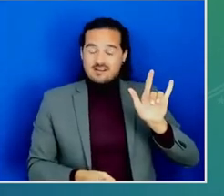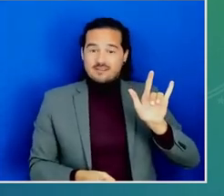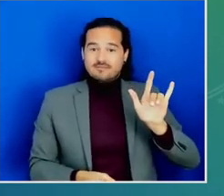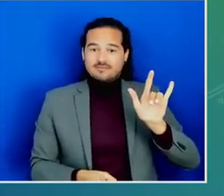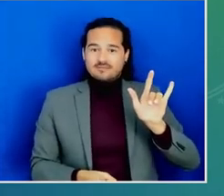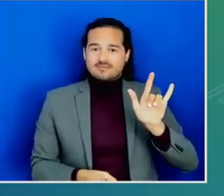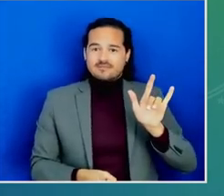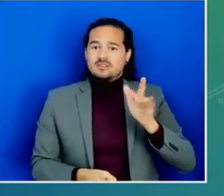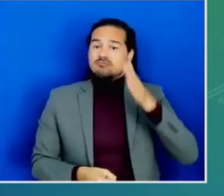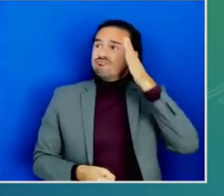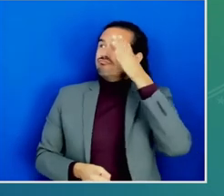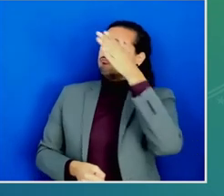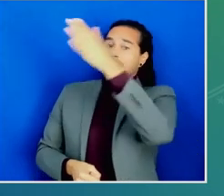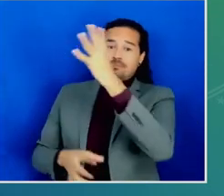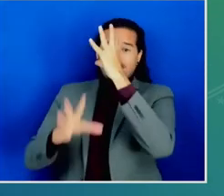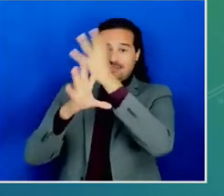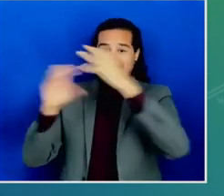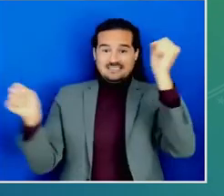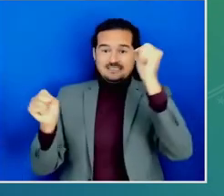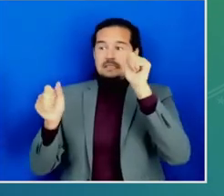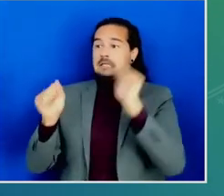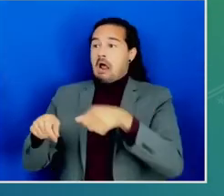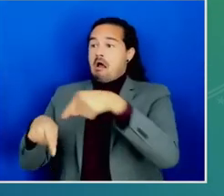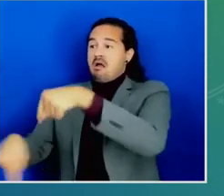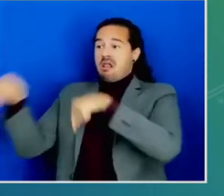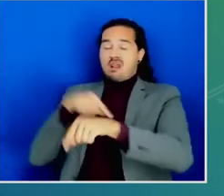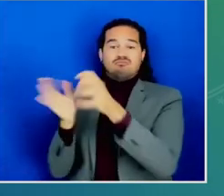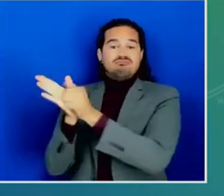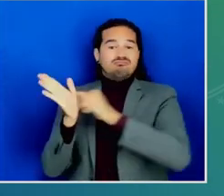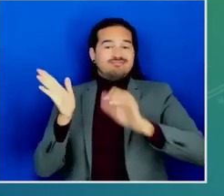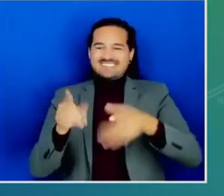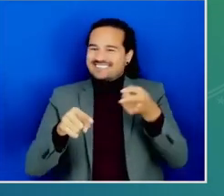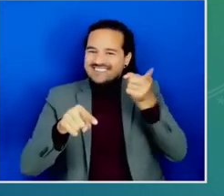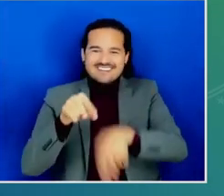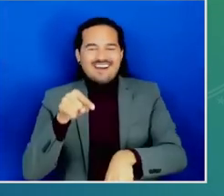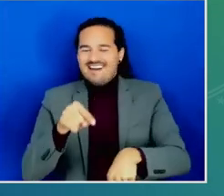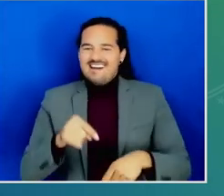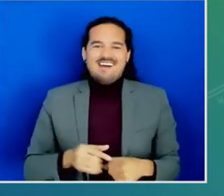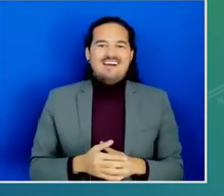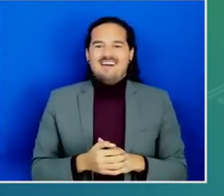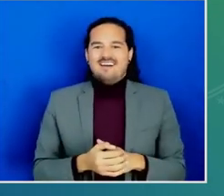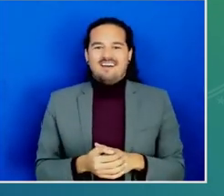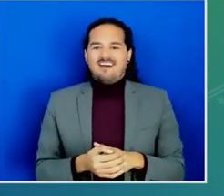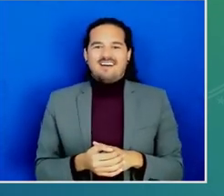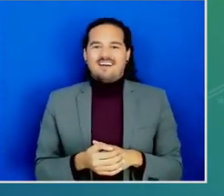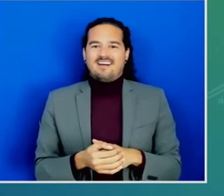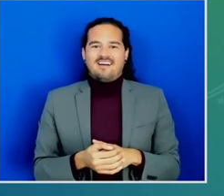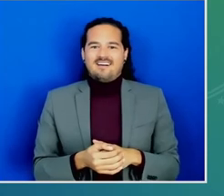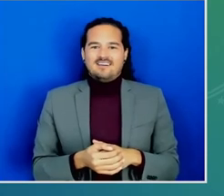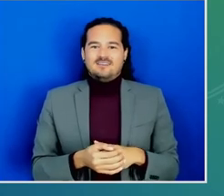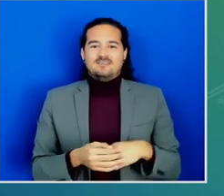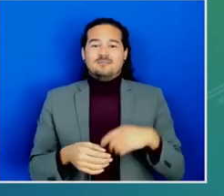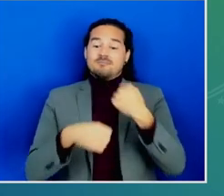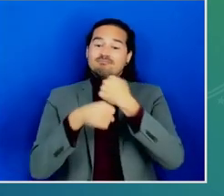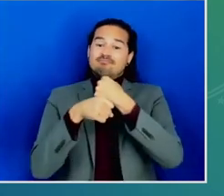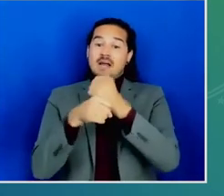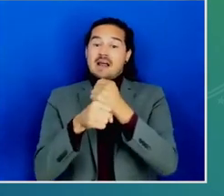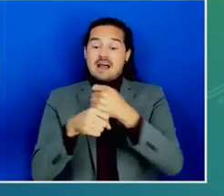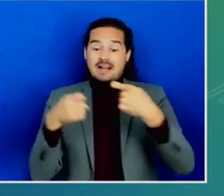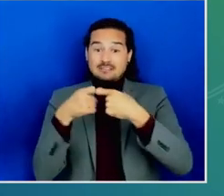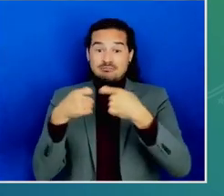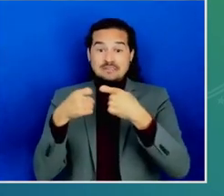can turn back. Transforming the American electric sector to produce power without carbon pollution will be the